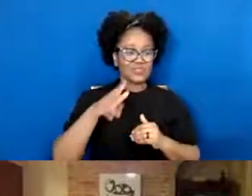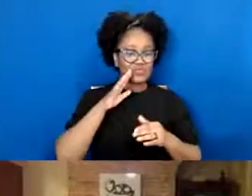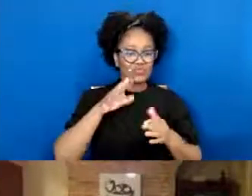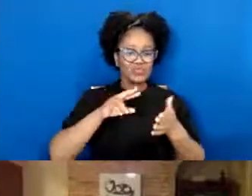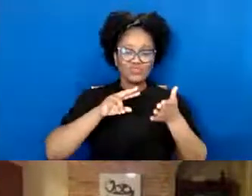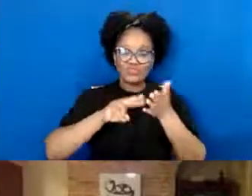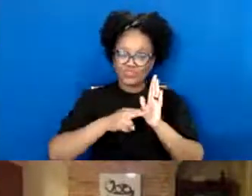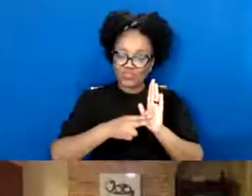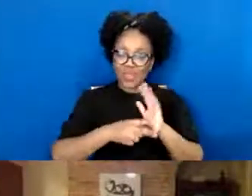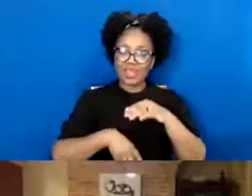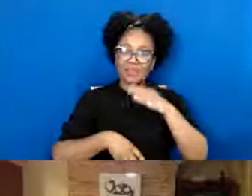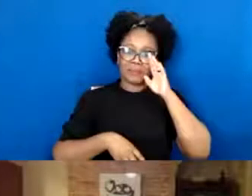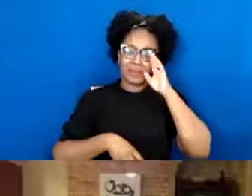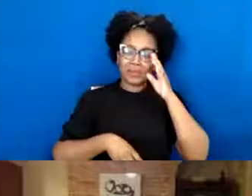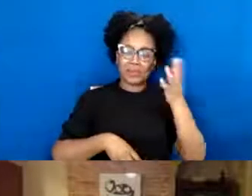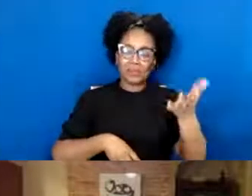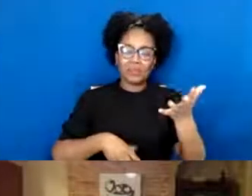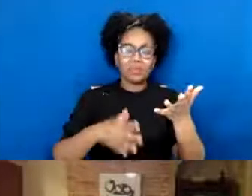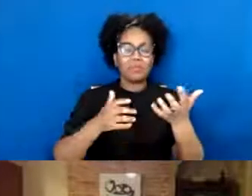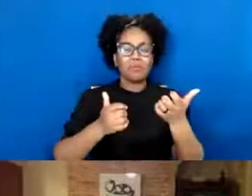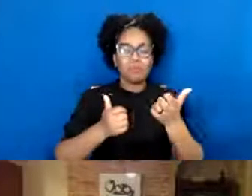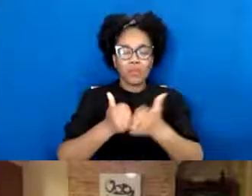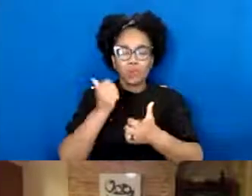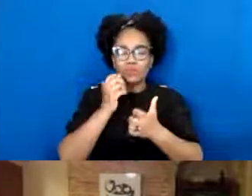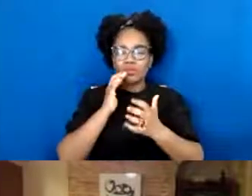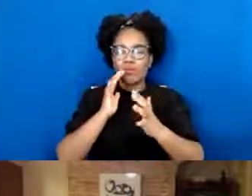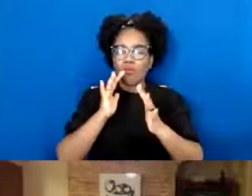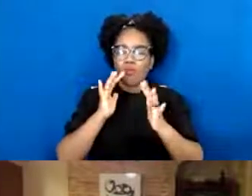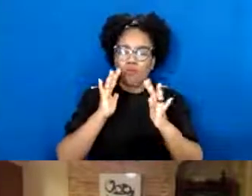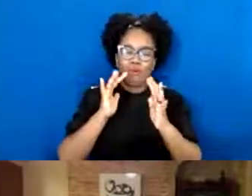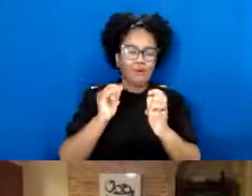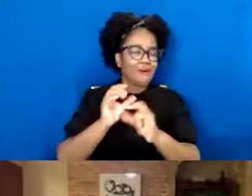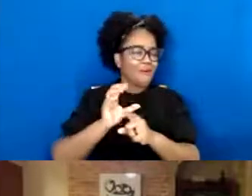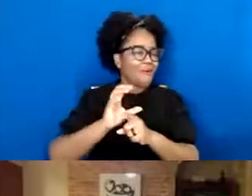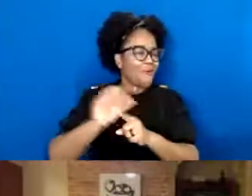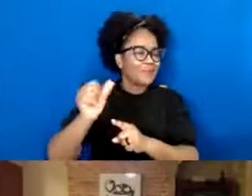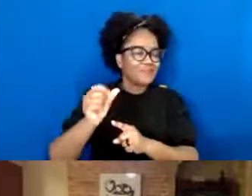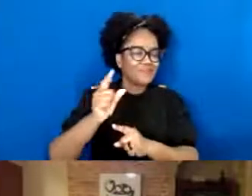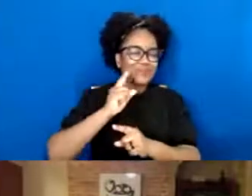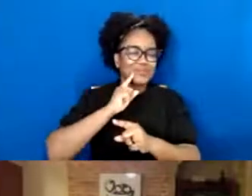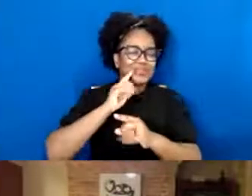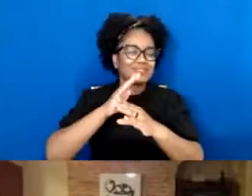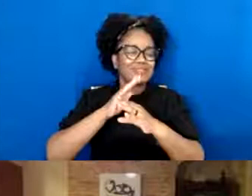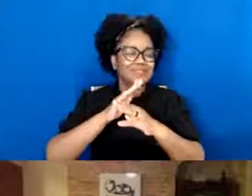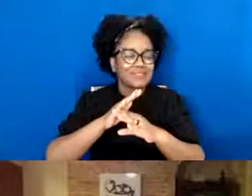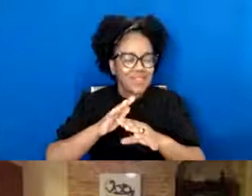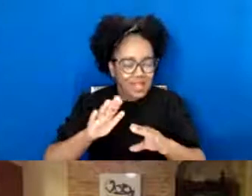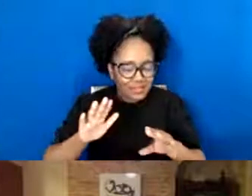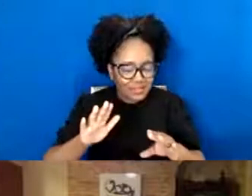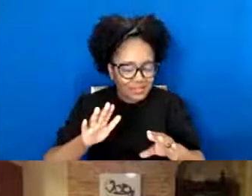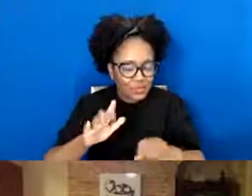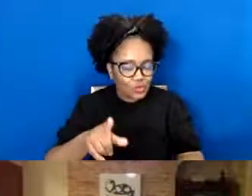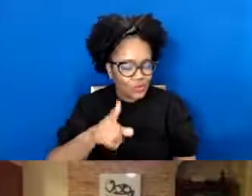three sentences to describe the most wonderful silence you've heard, quote unquote,